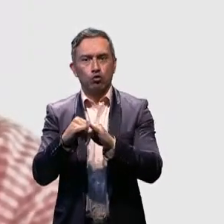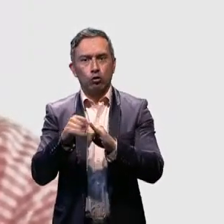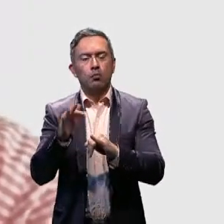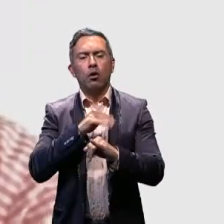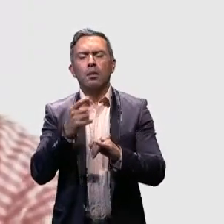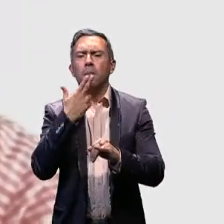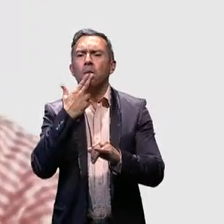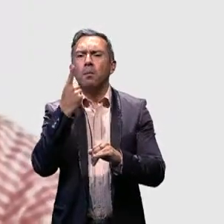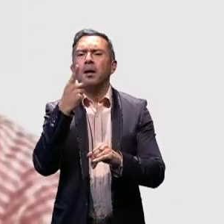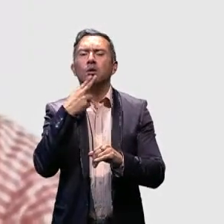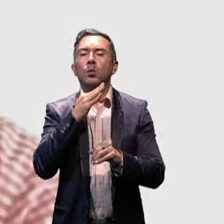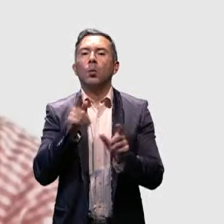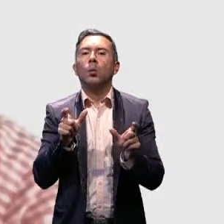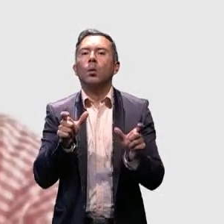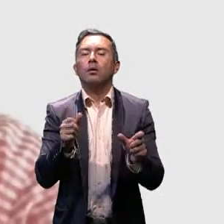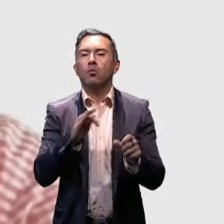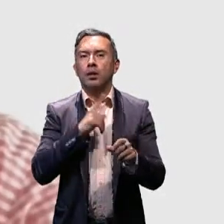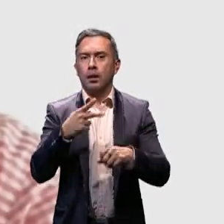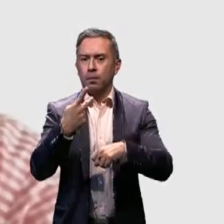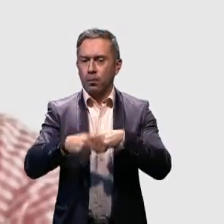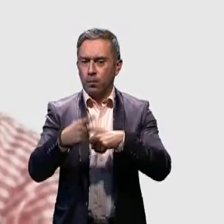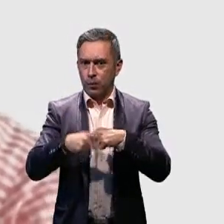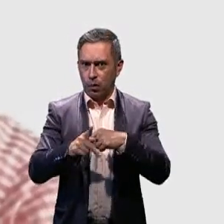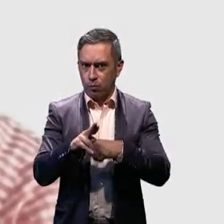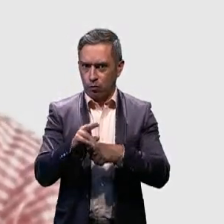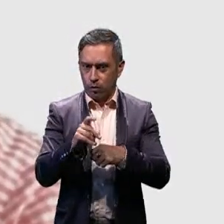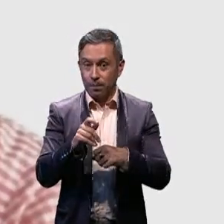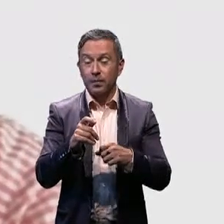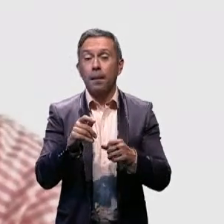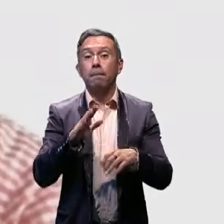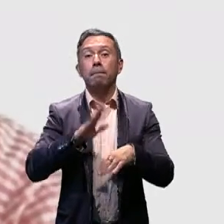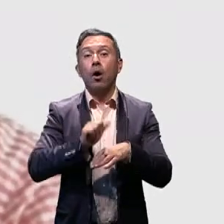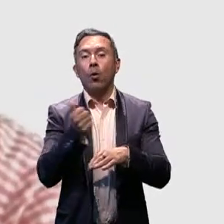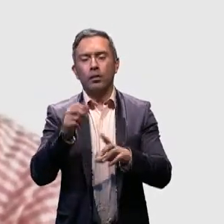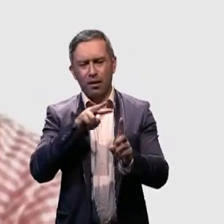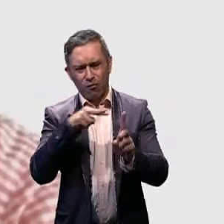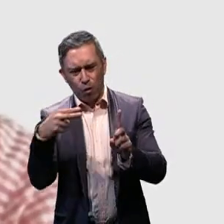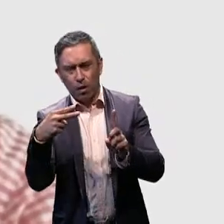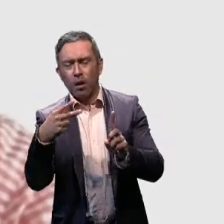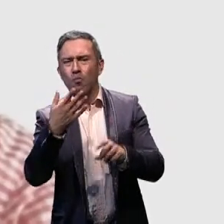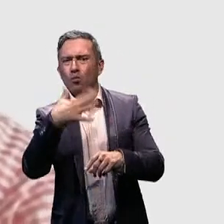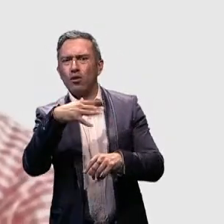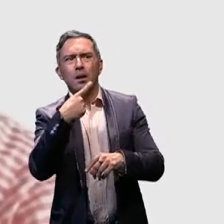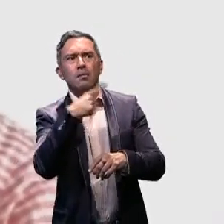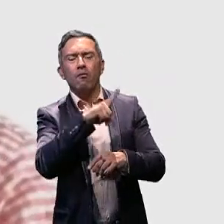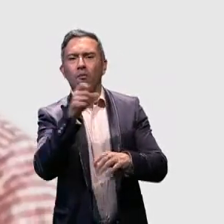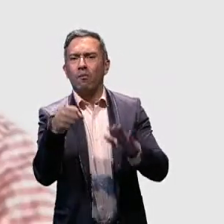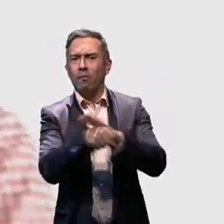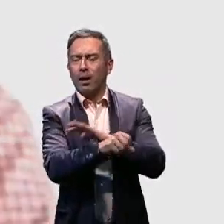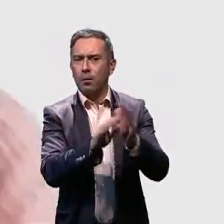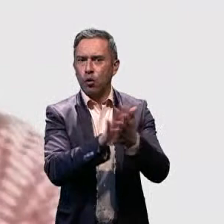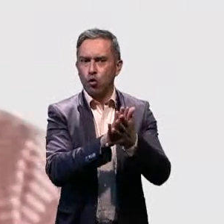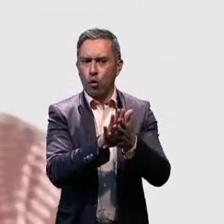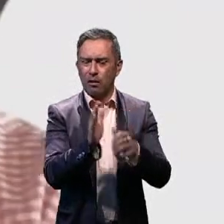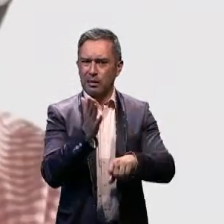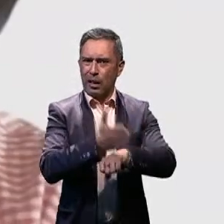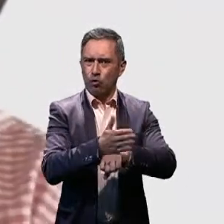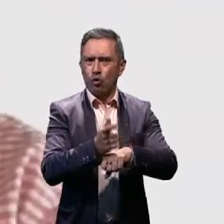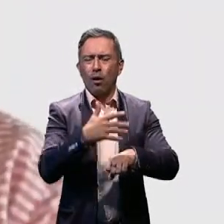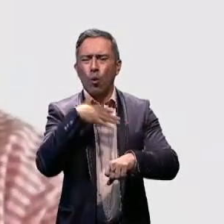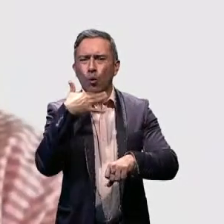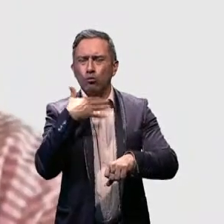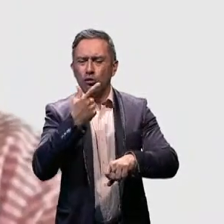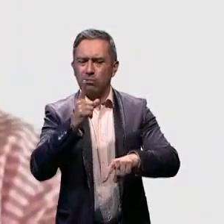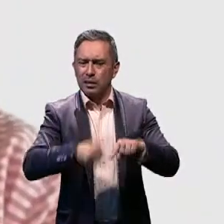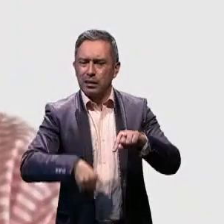as the institutional systems in order to guarantee the decrease of the risks of corruption,